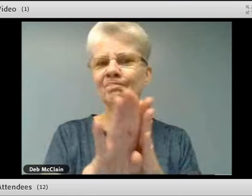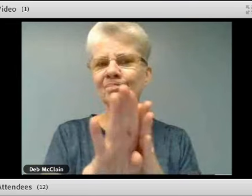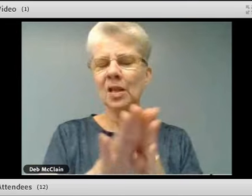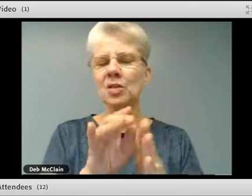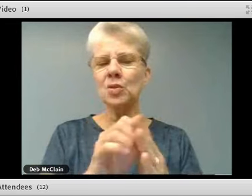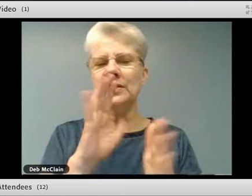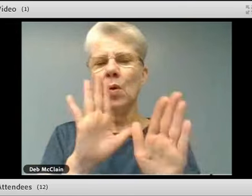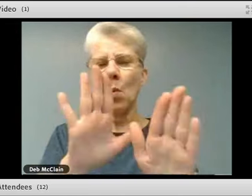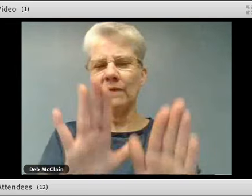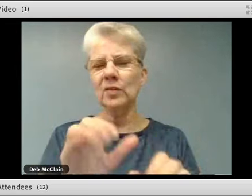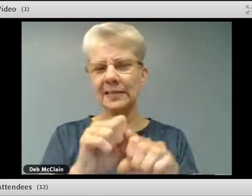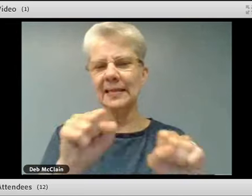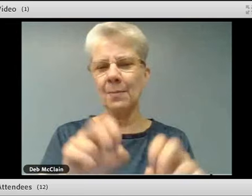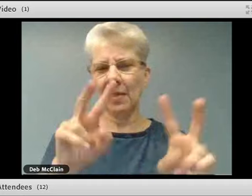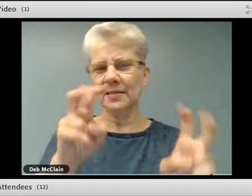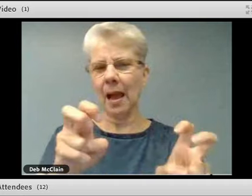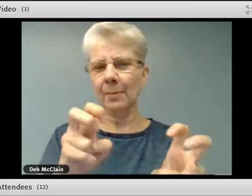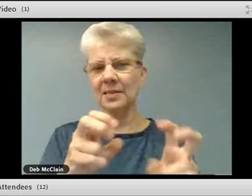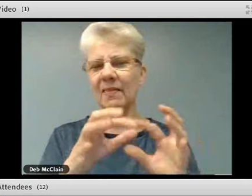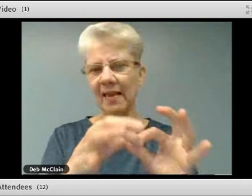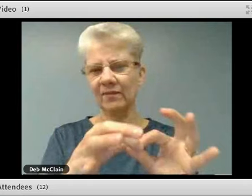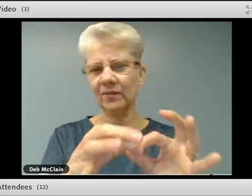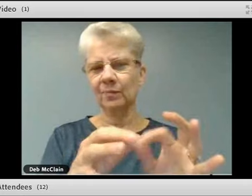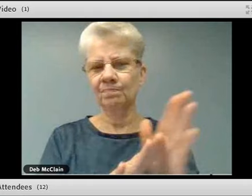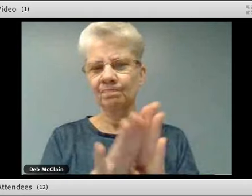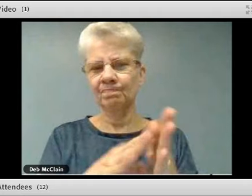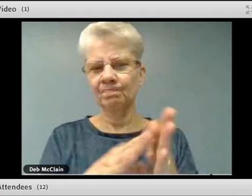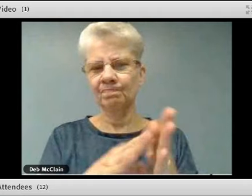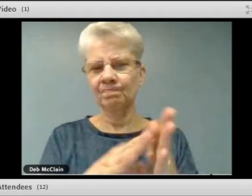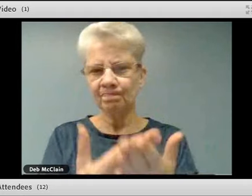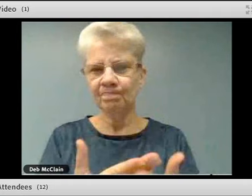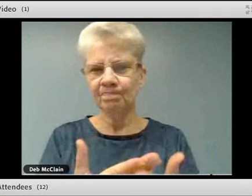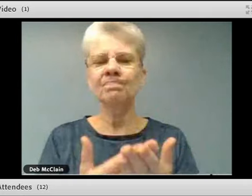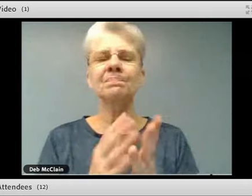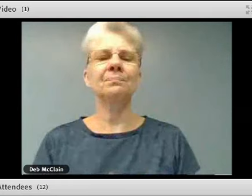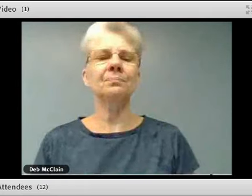of these topics that they've curated.